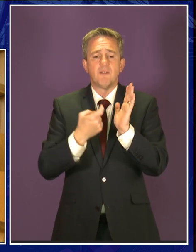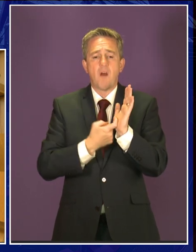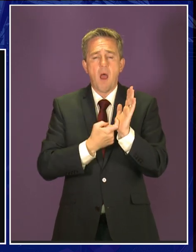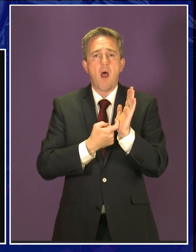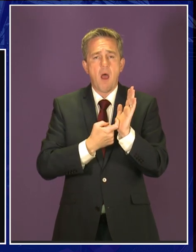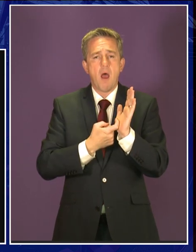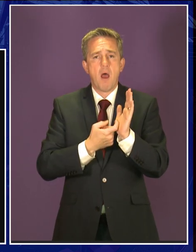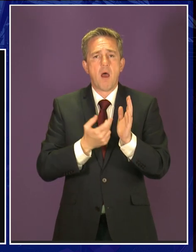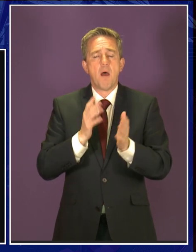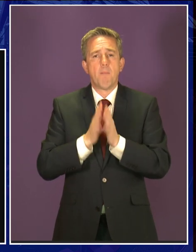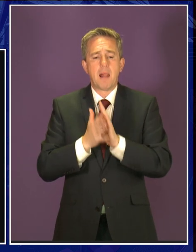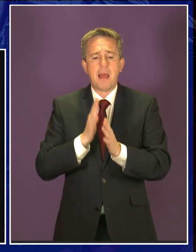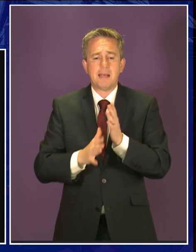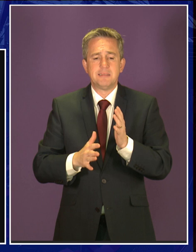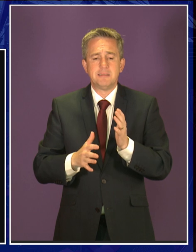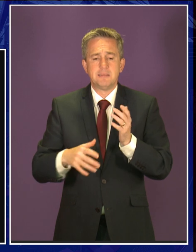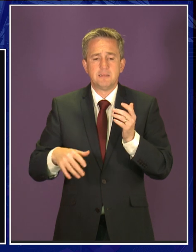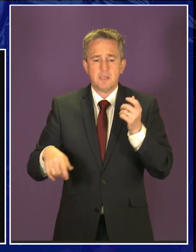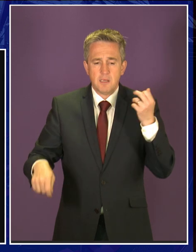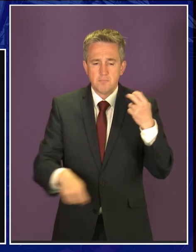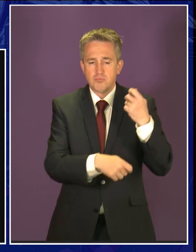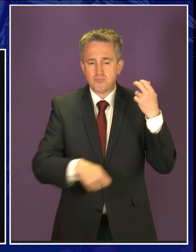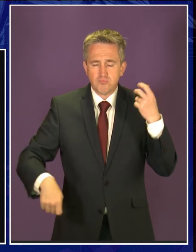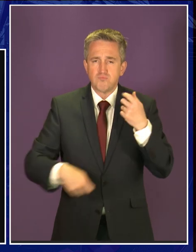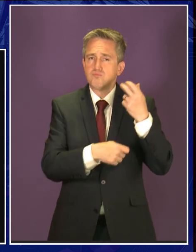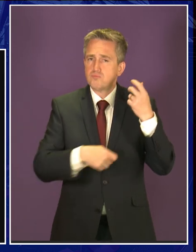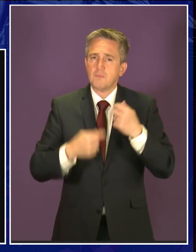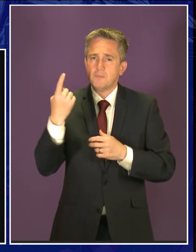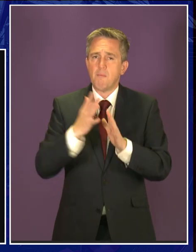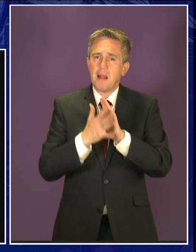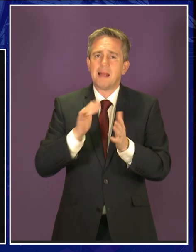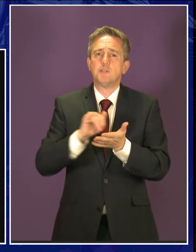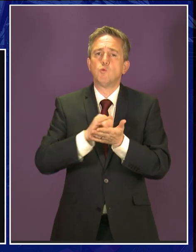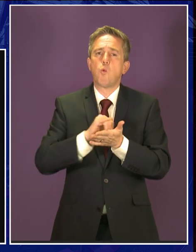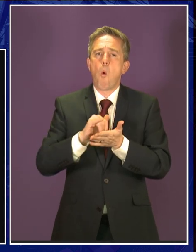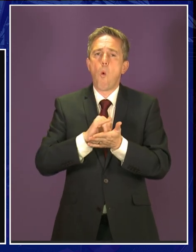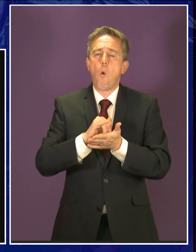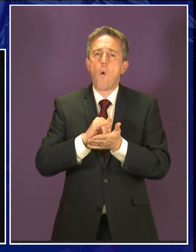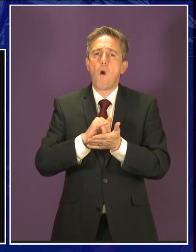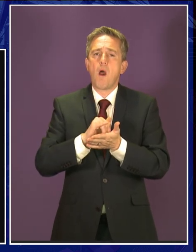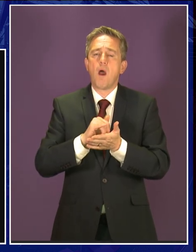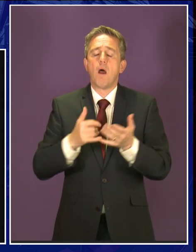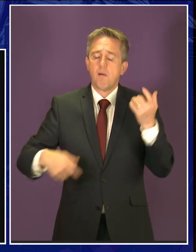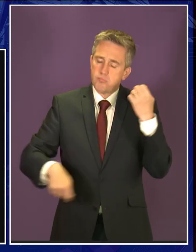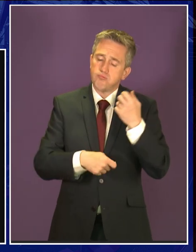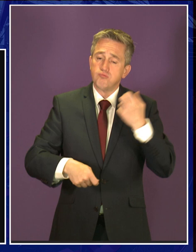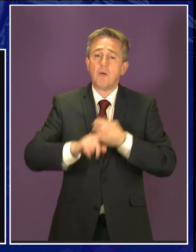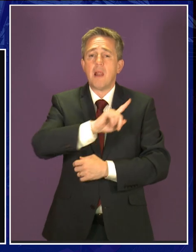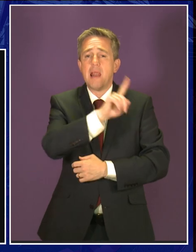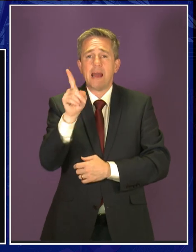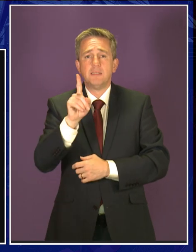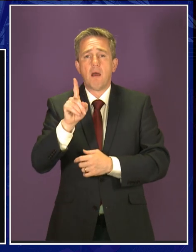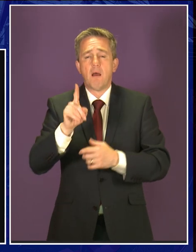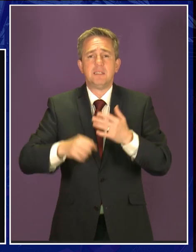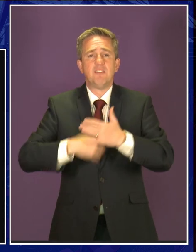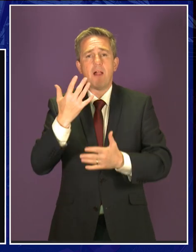mentor cellist of a string quartet in New York, where he develops Parkinson's disease and